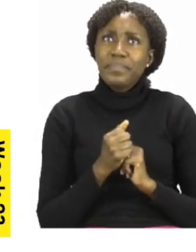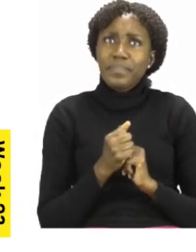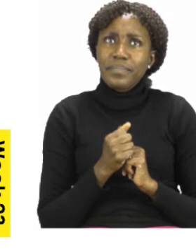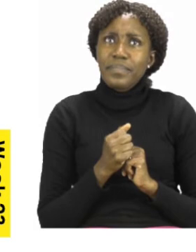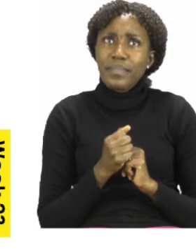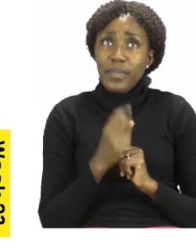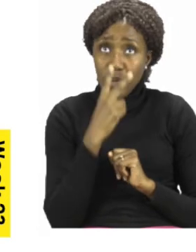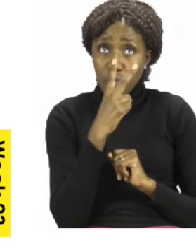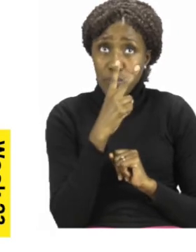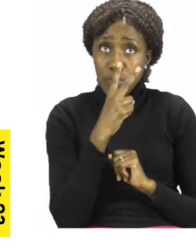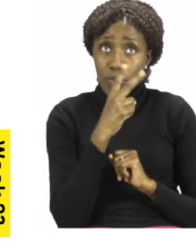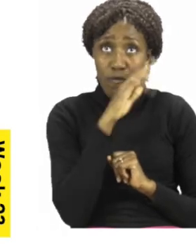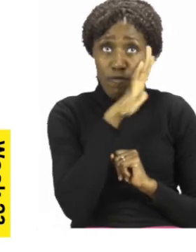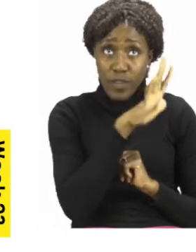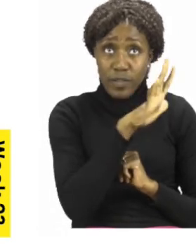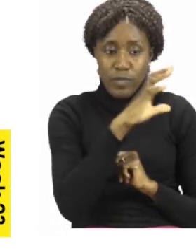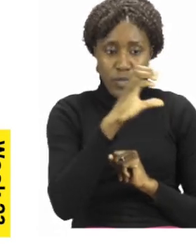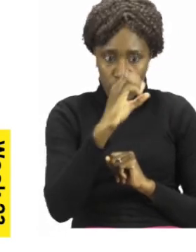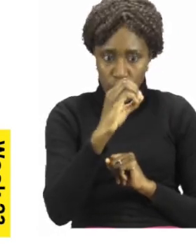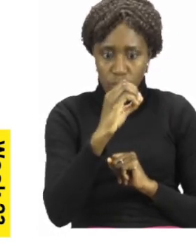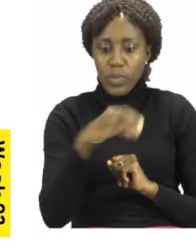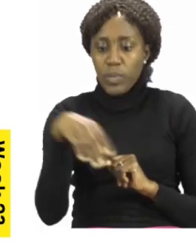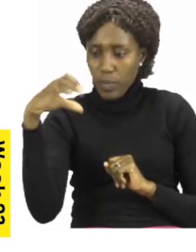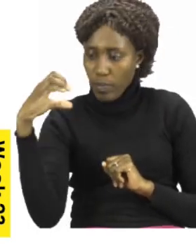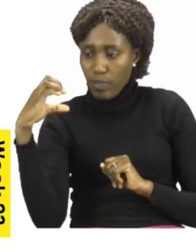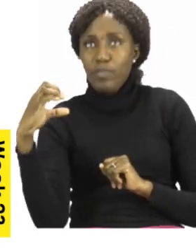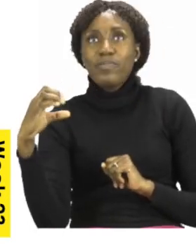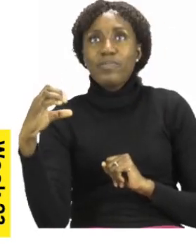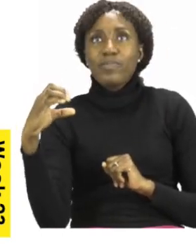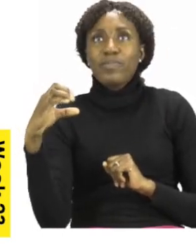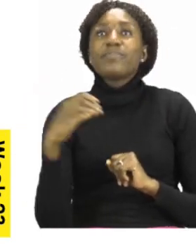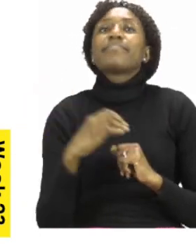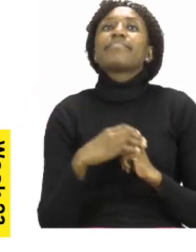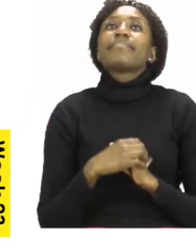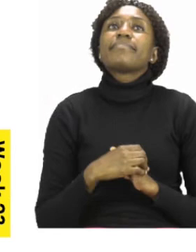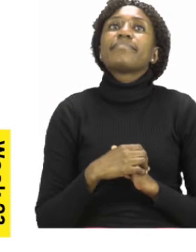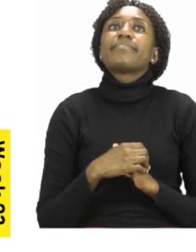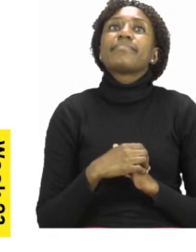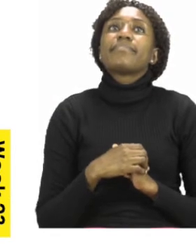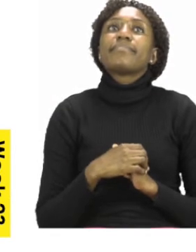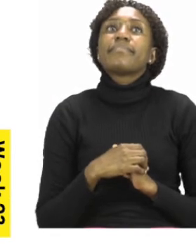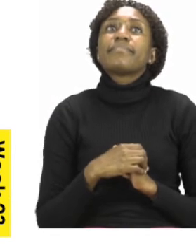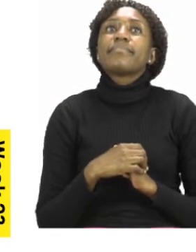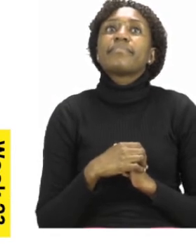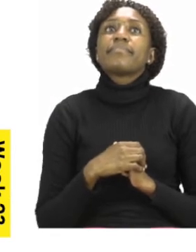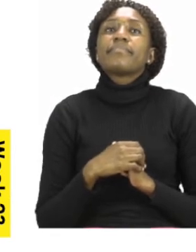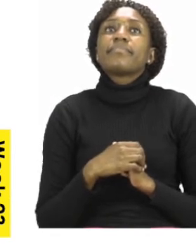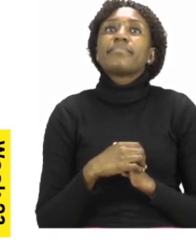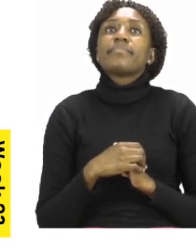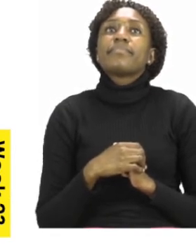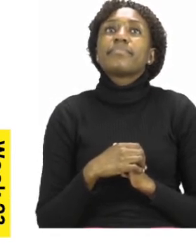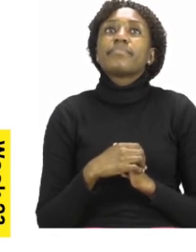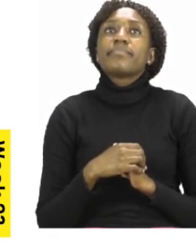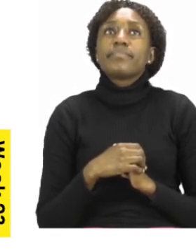big number, a 5 and a 0 on the first part of the coin, the top part. And there is